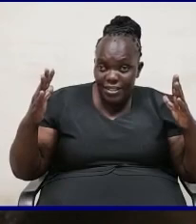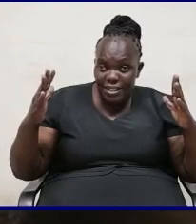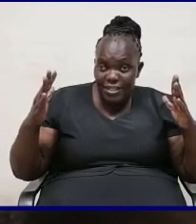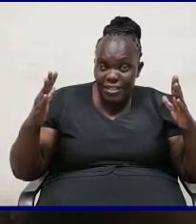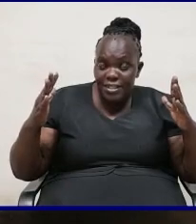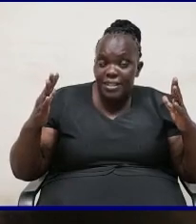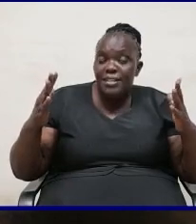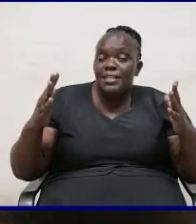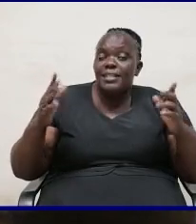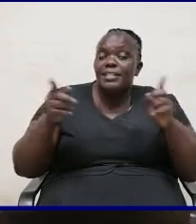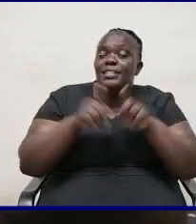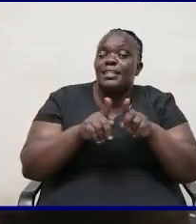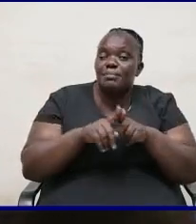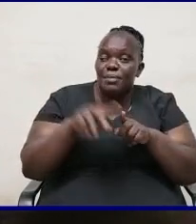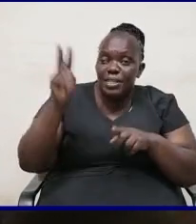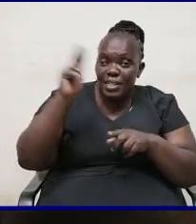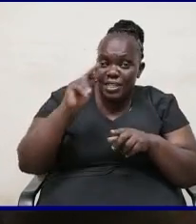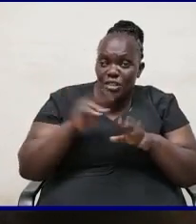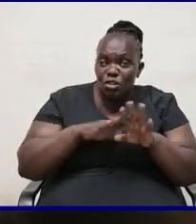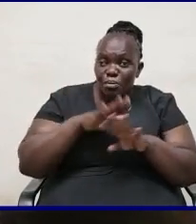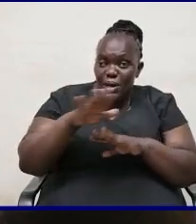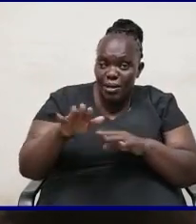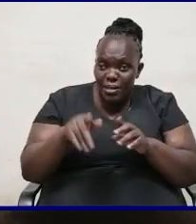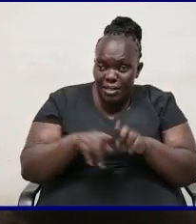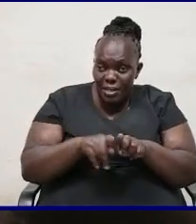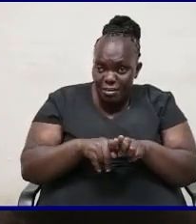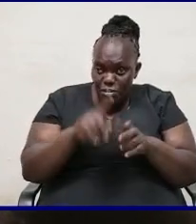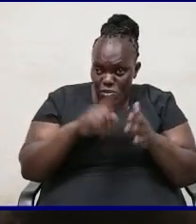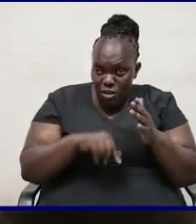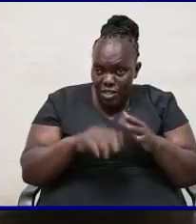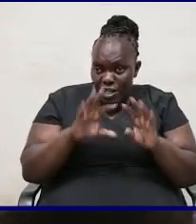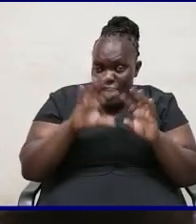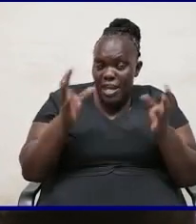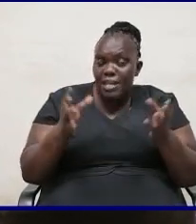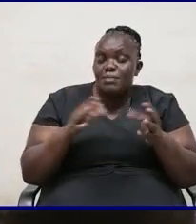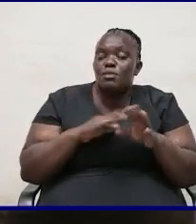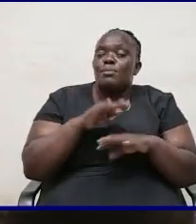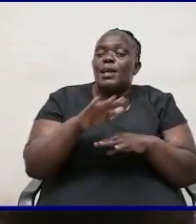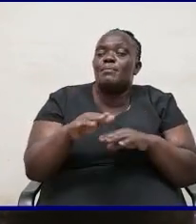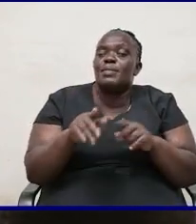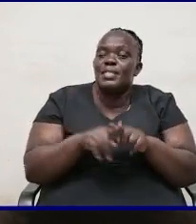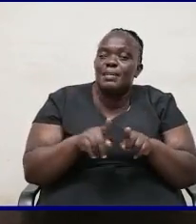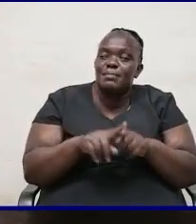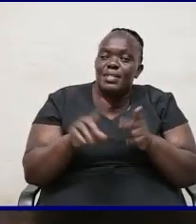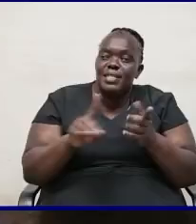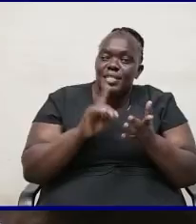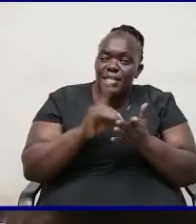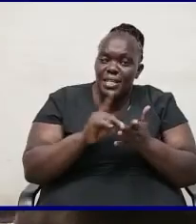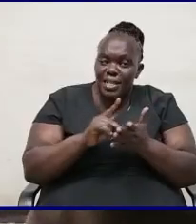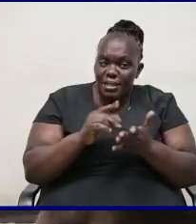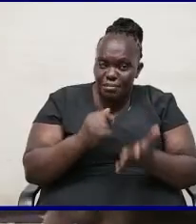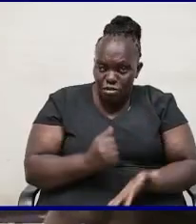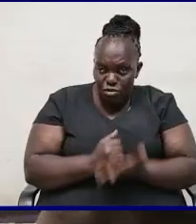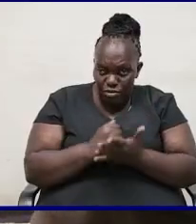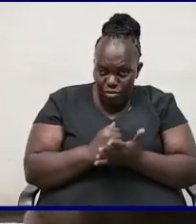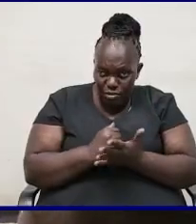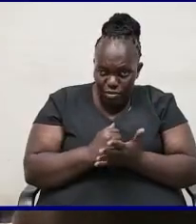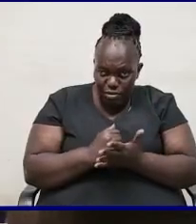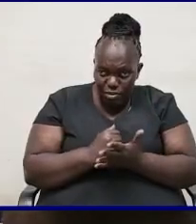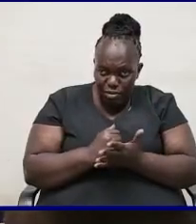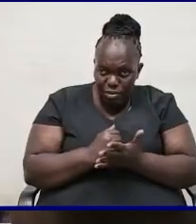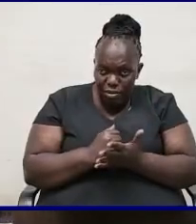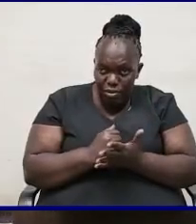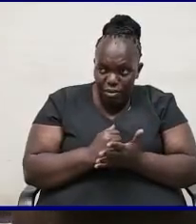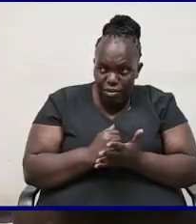beauty and brains get to the national platforms and eventually to the global platforms, just to promote, Kenya